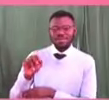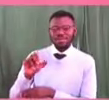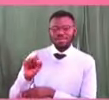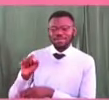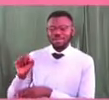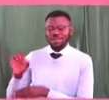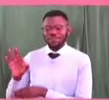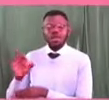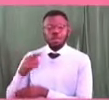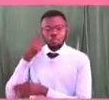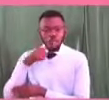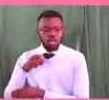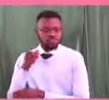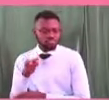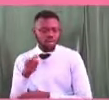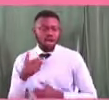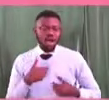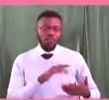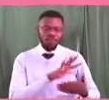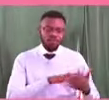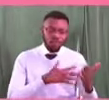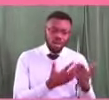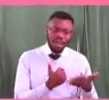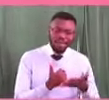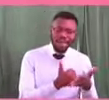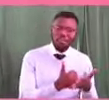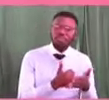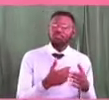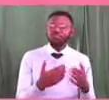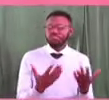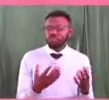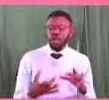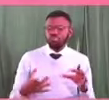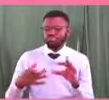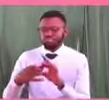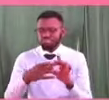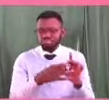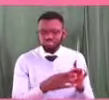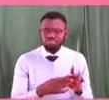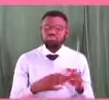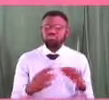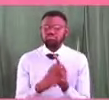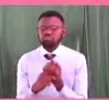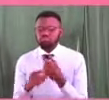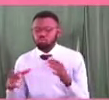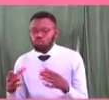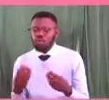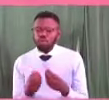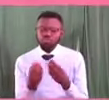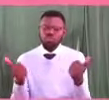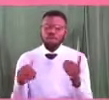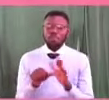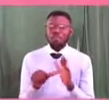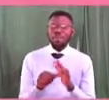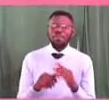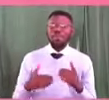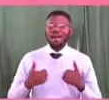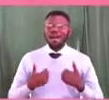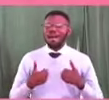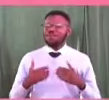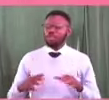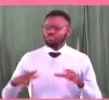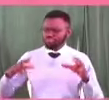provides a framework to coordinate interventions across the country that are being undertaken by a broad